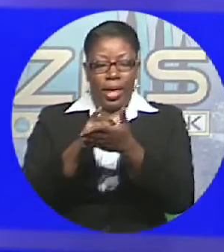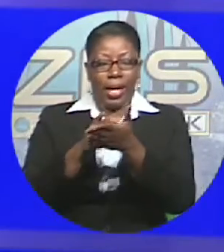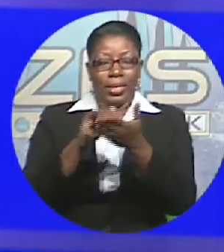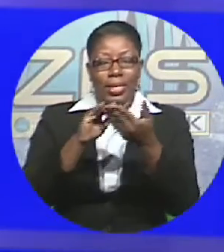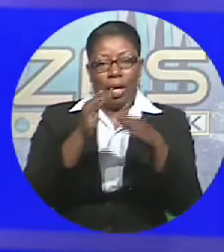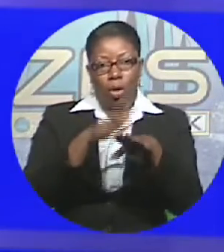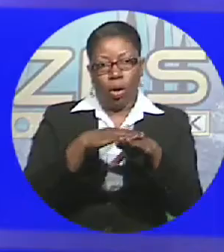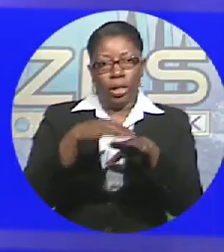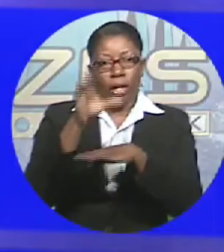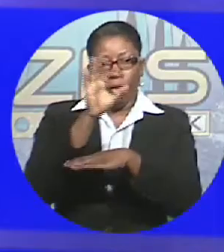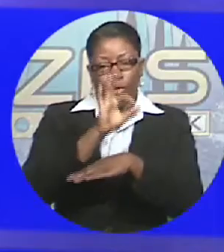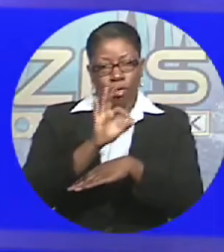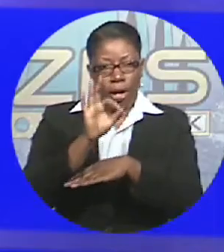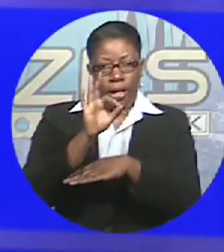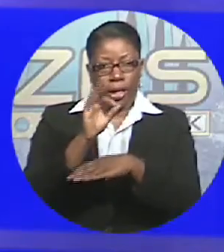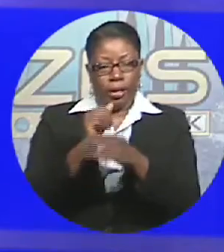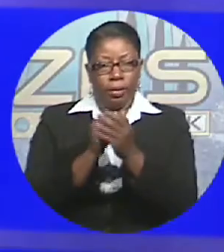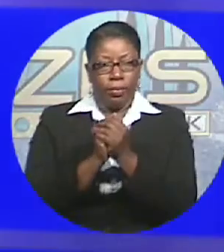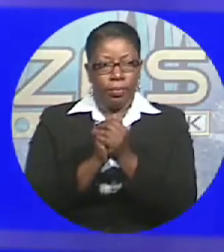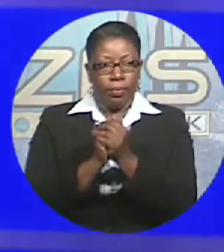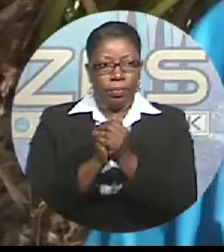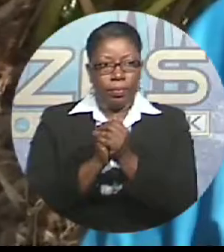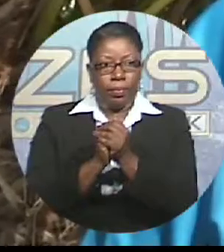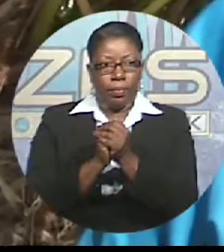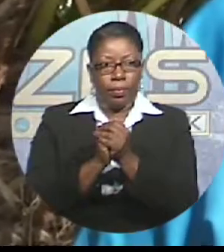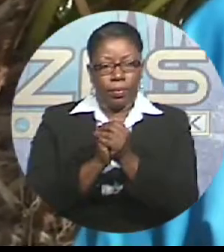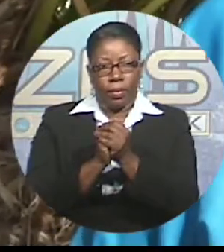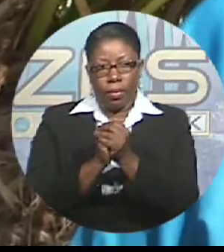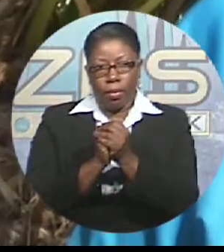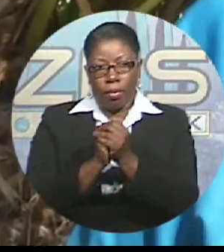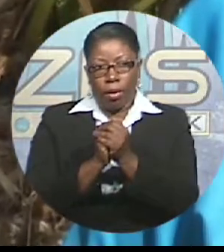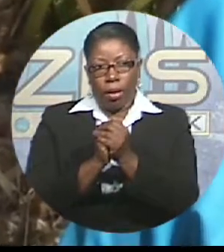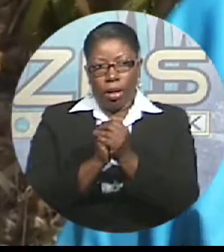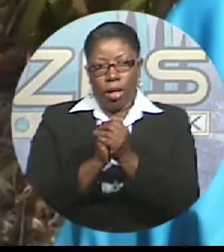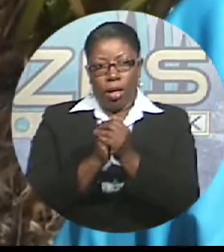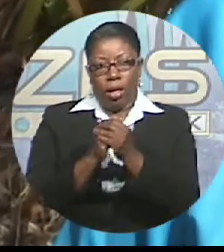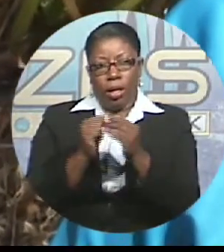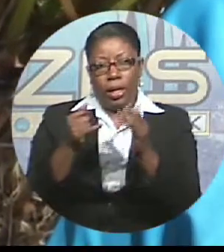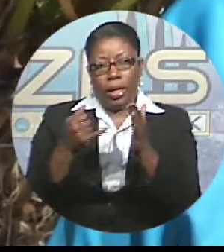next destination in Belize. There was close to like 200